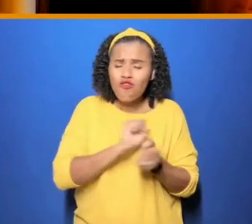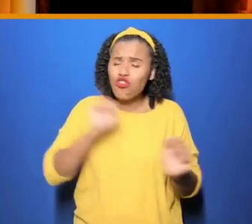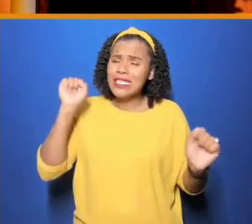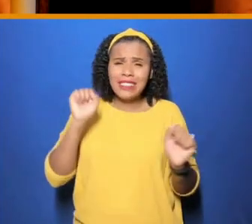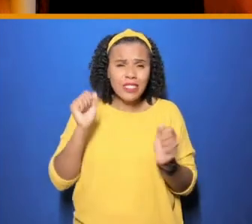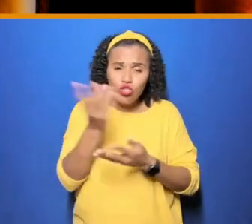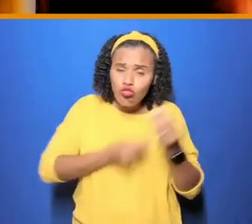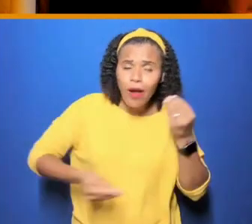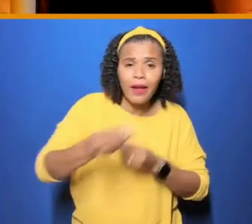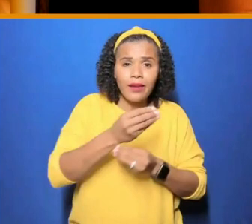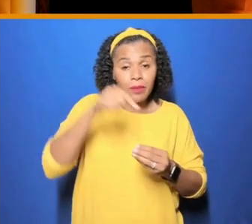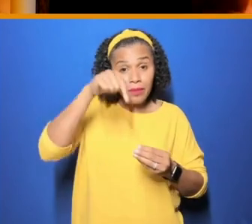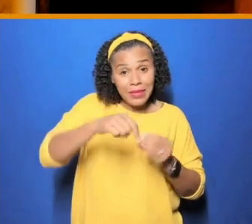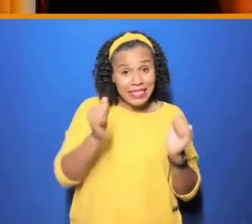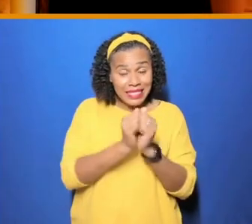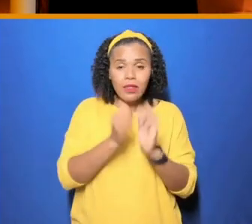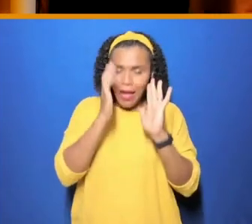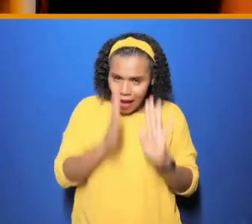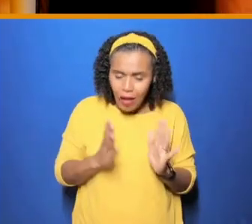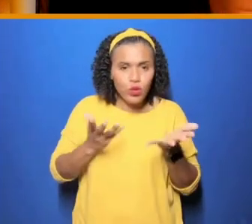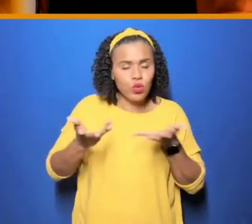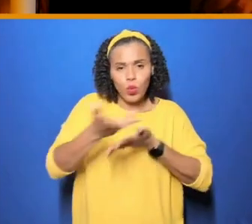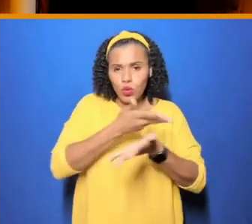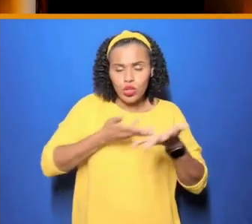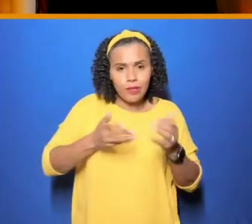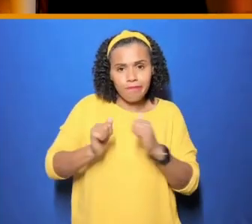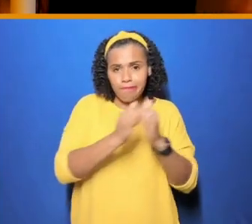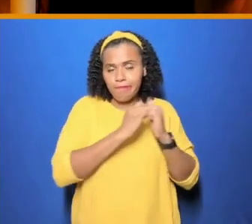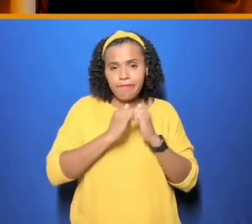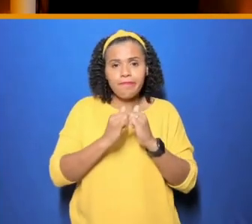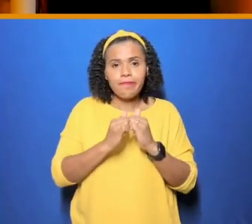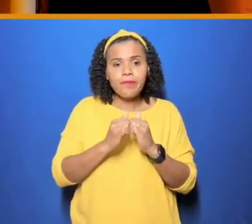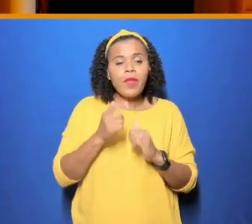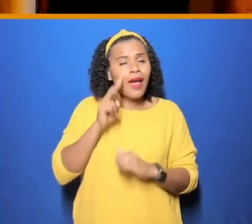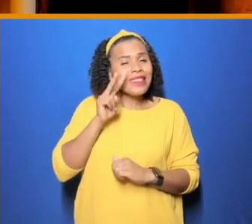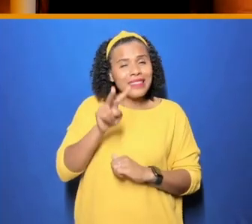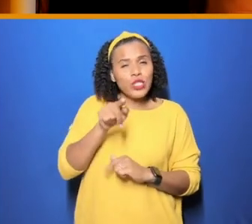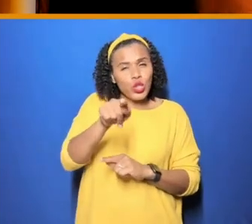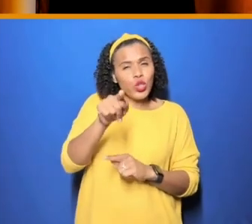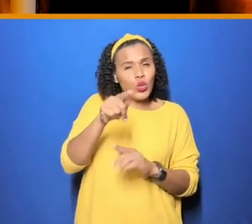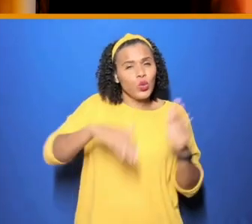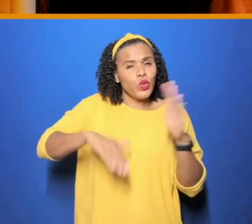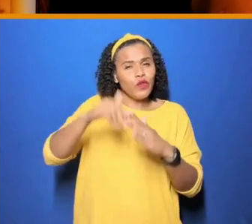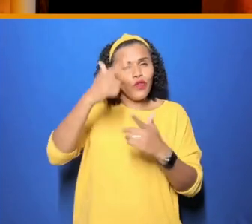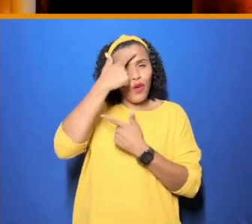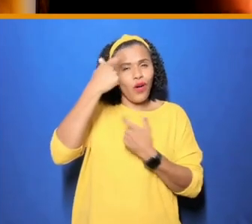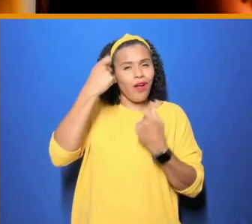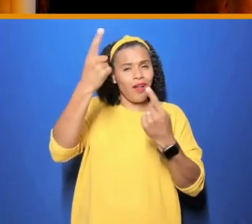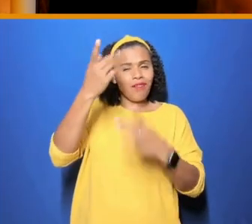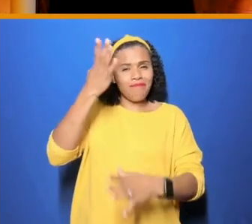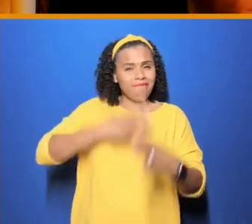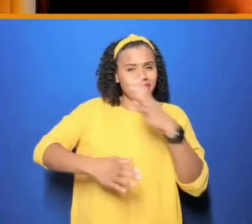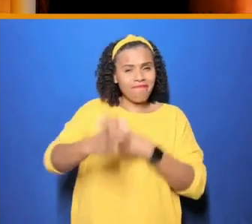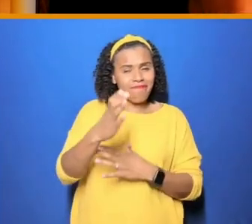are negotiated, and you're absolutely and I can see that you understand also that we should not be